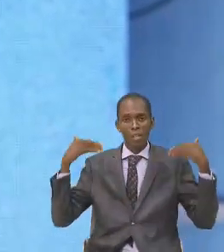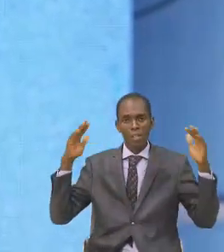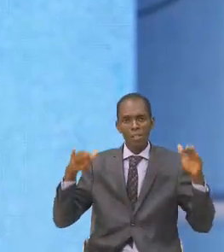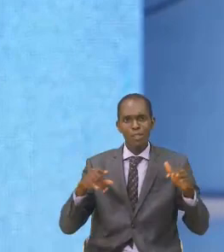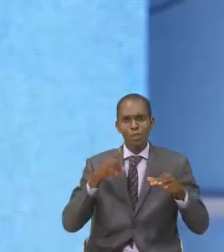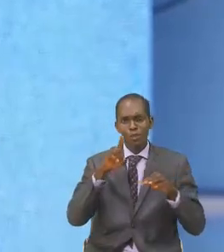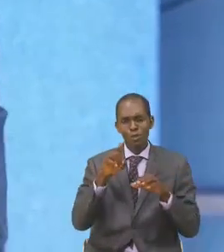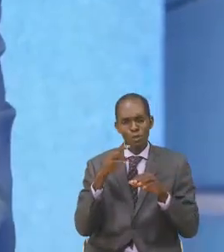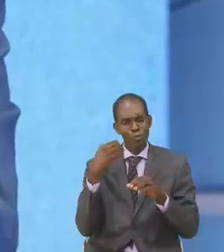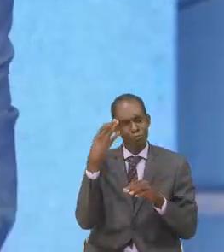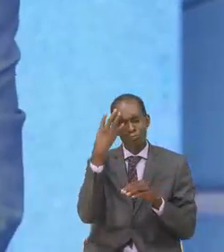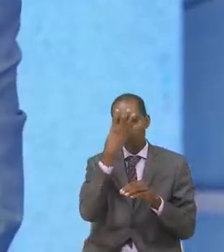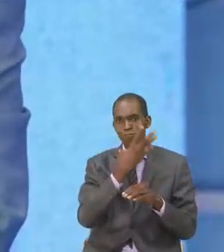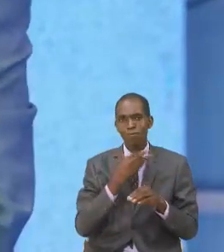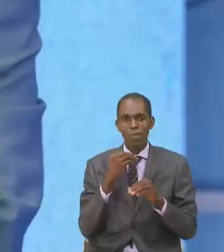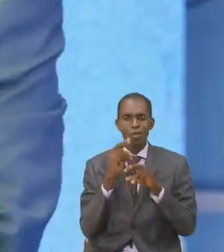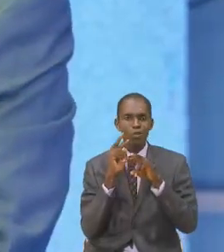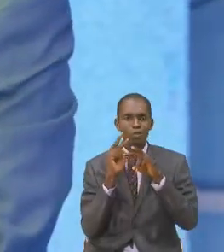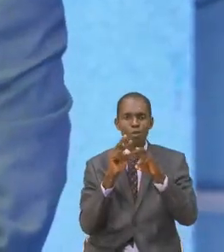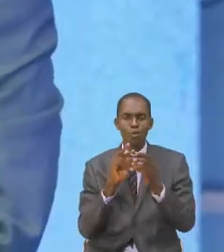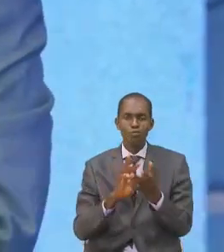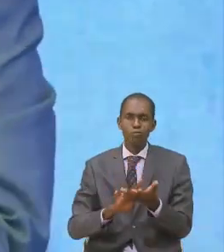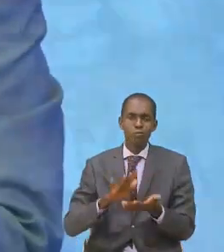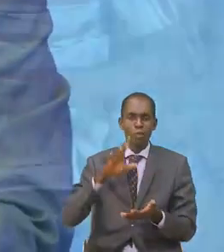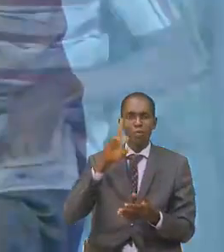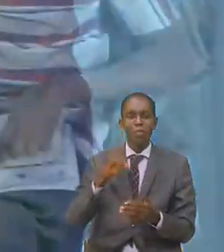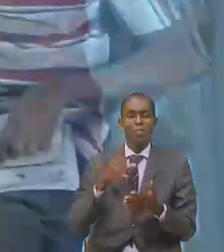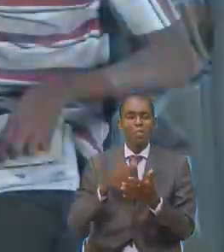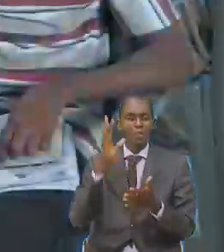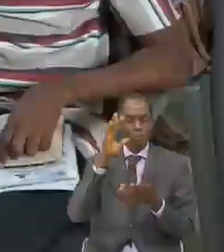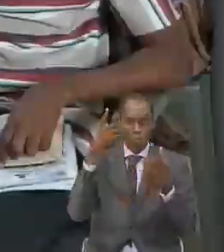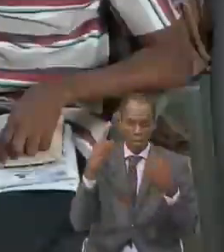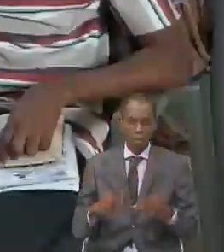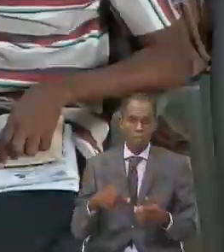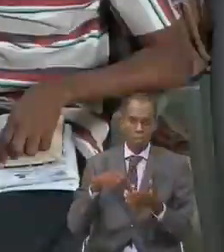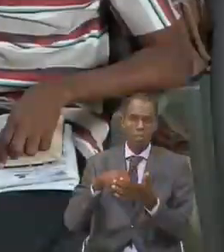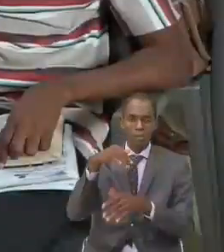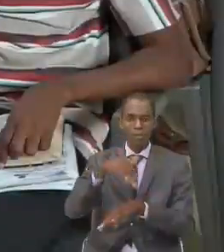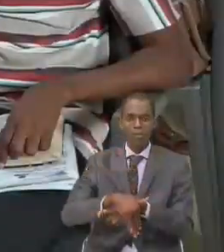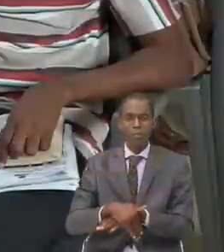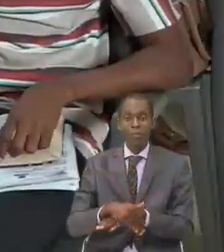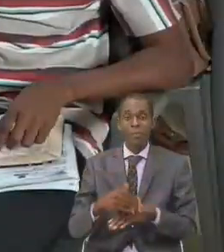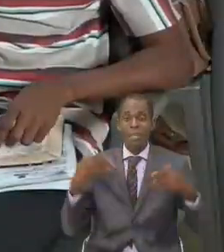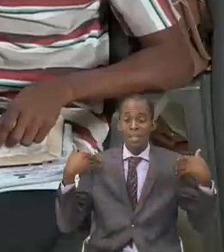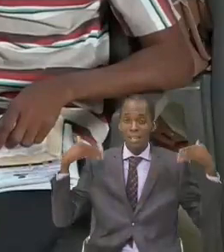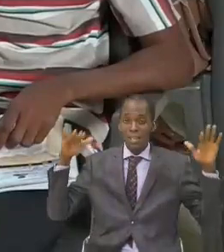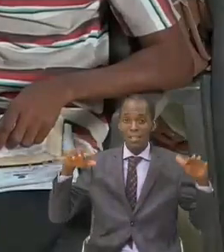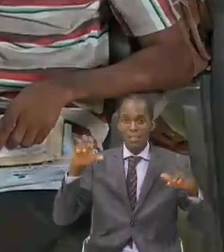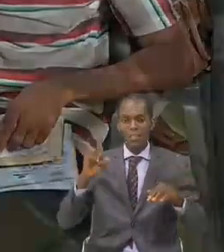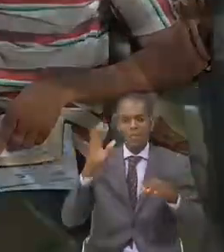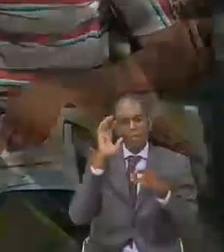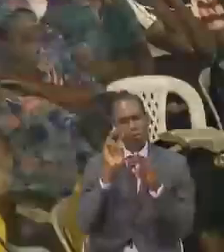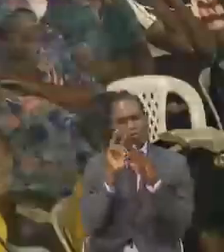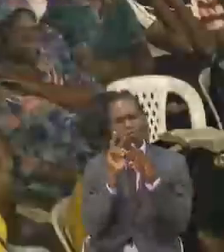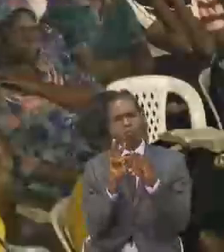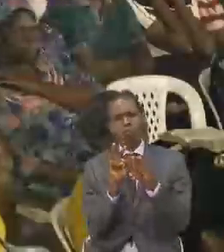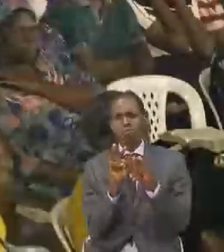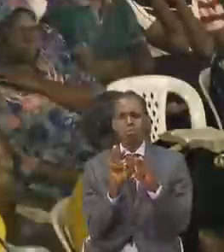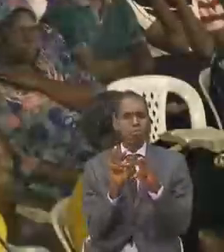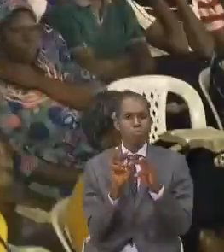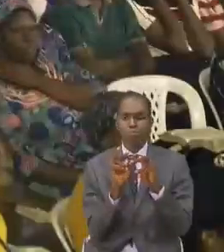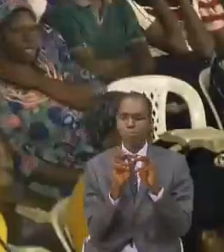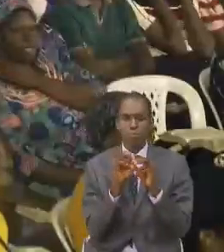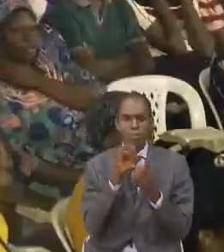the angels, and before the Almighty God, you look glorified. It will happen tonight.